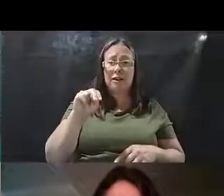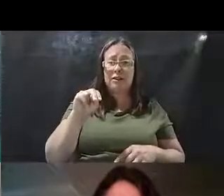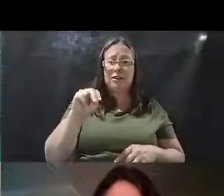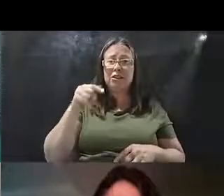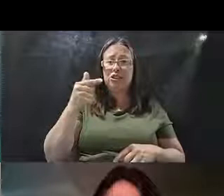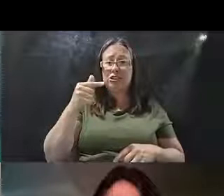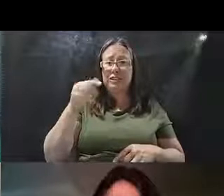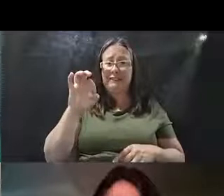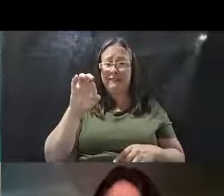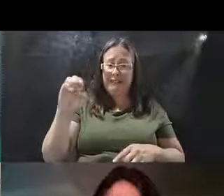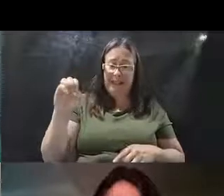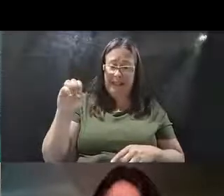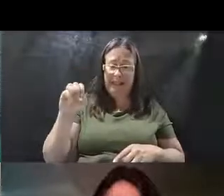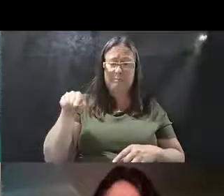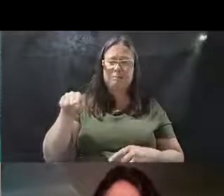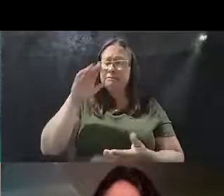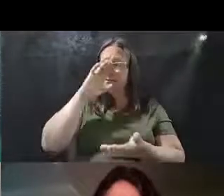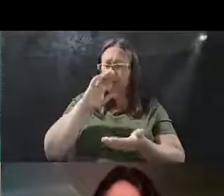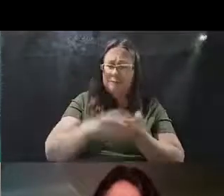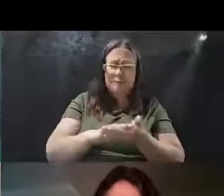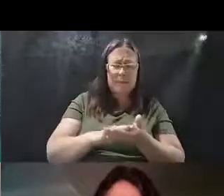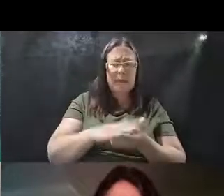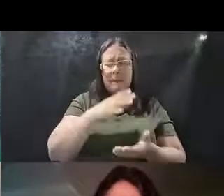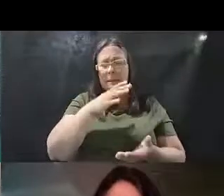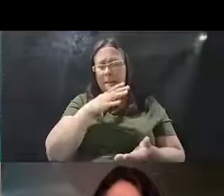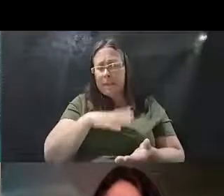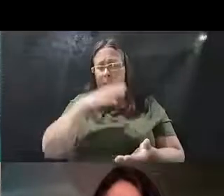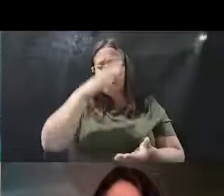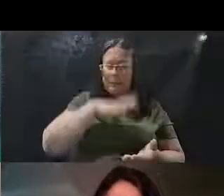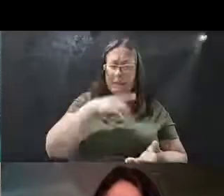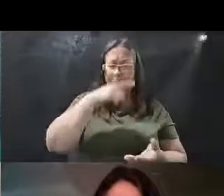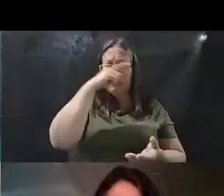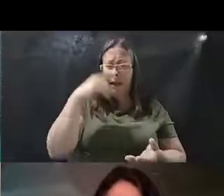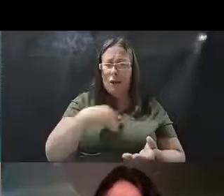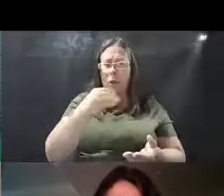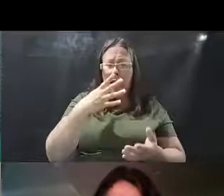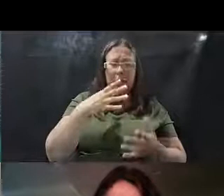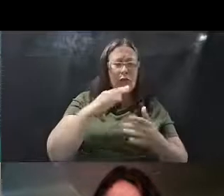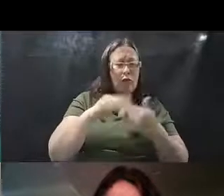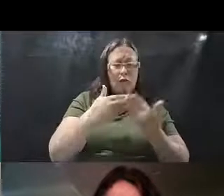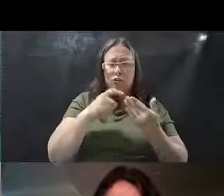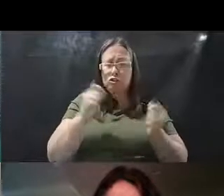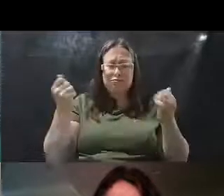that Blacks, whites, men, women should all have a chance to go to college.